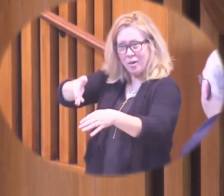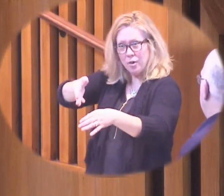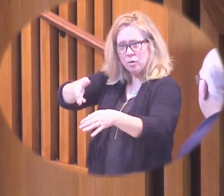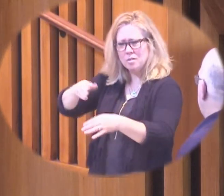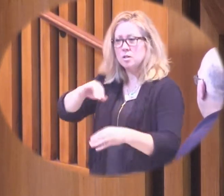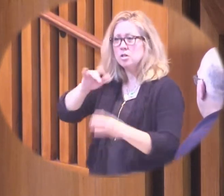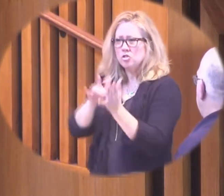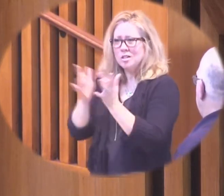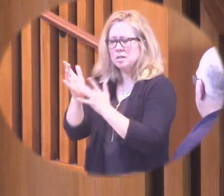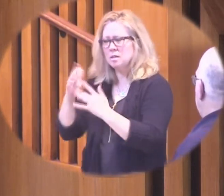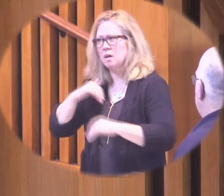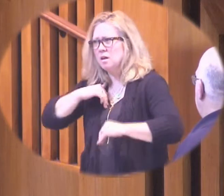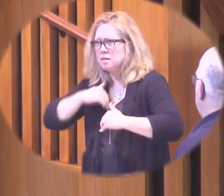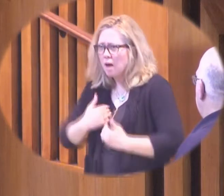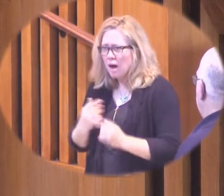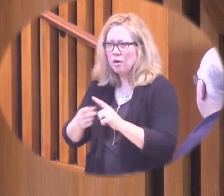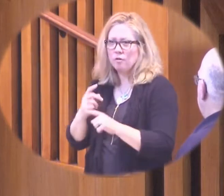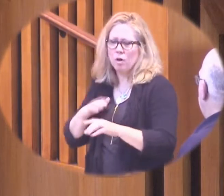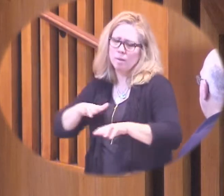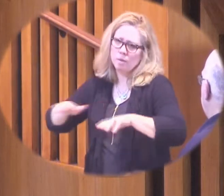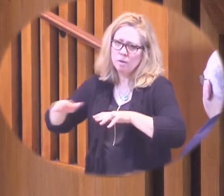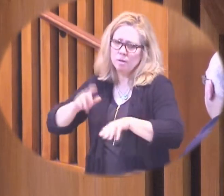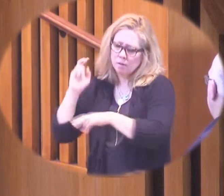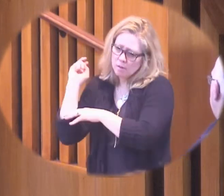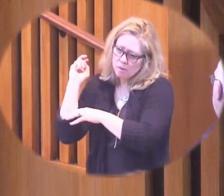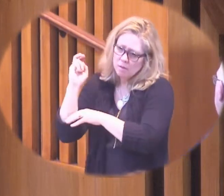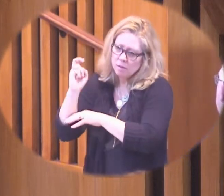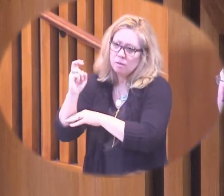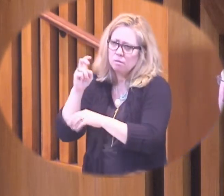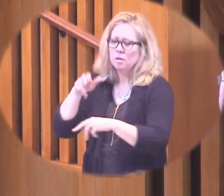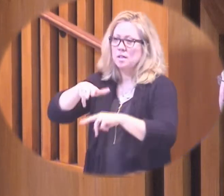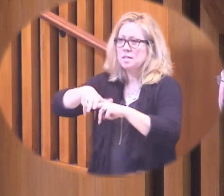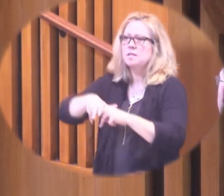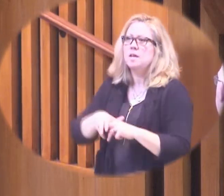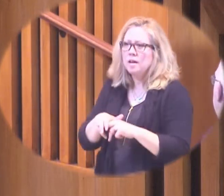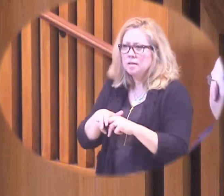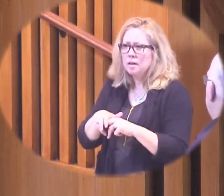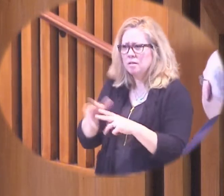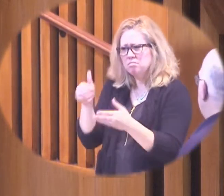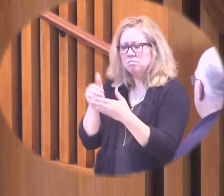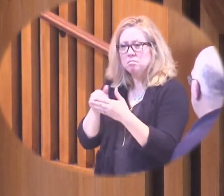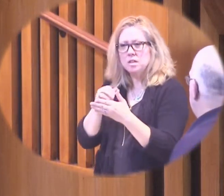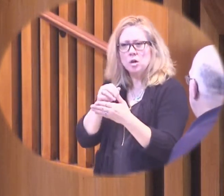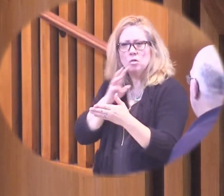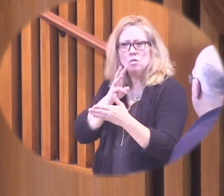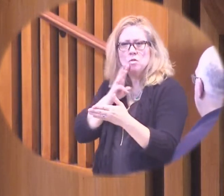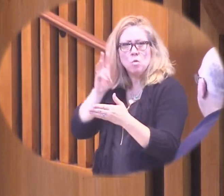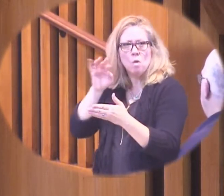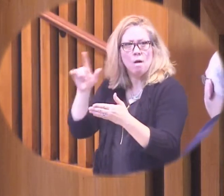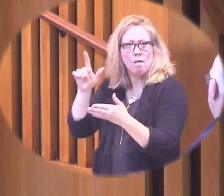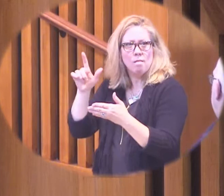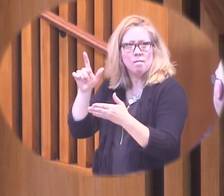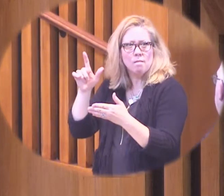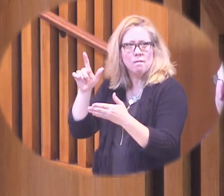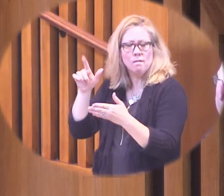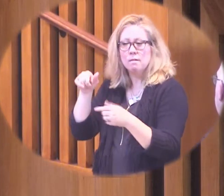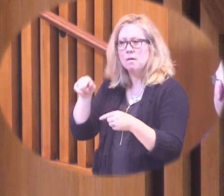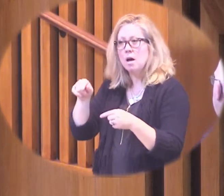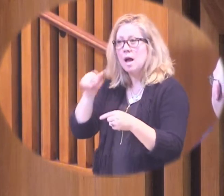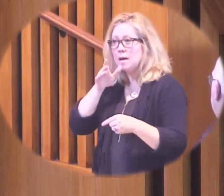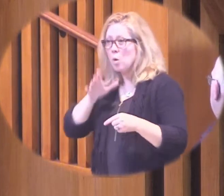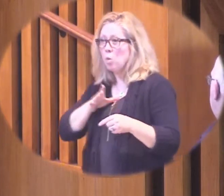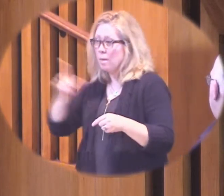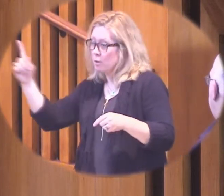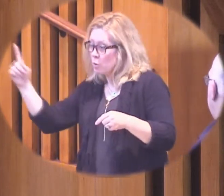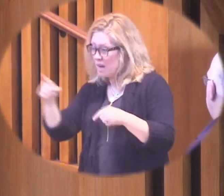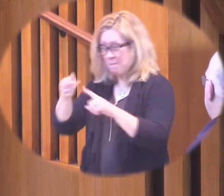journey, sat down there at the well. It was about noon. A woman of Samaria came to